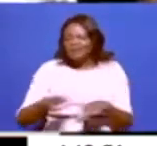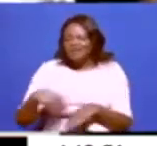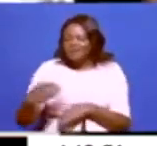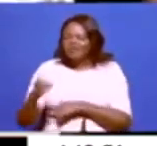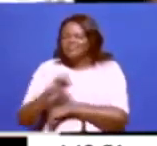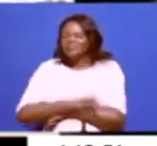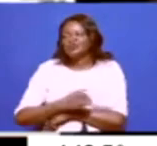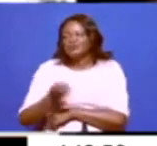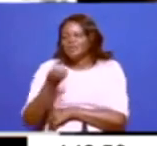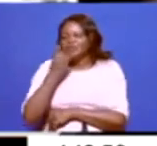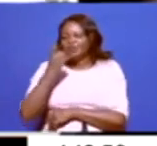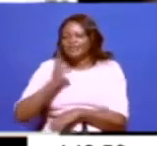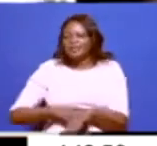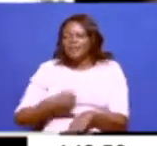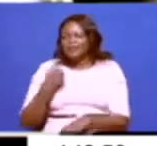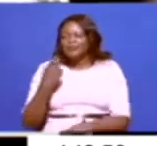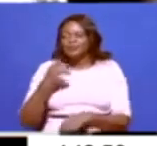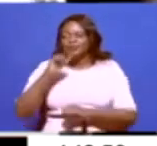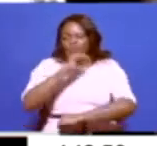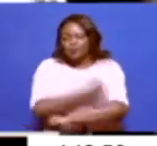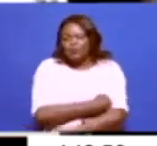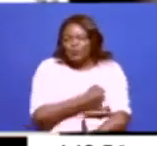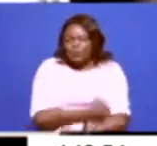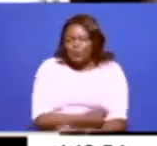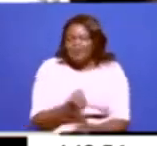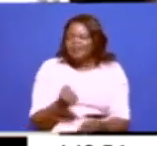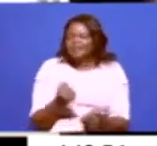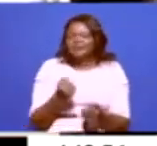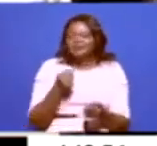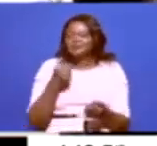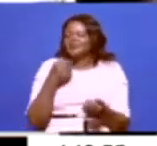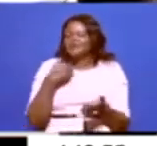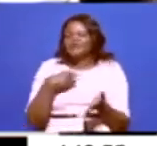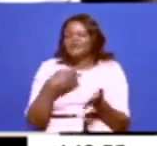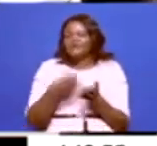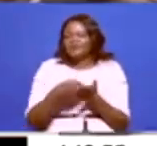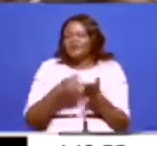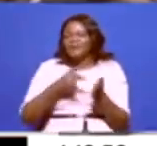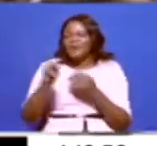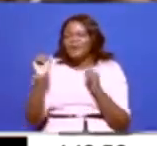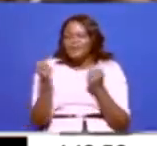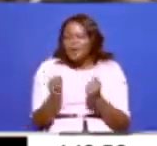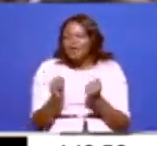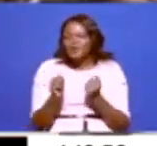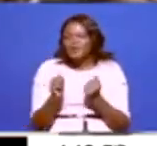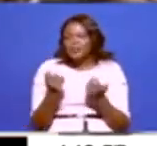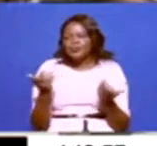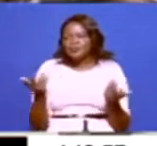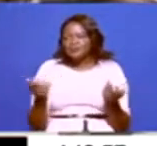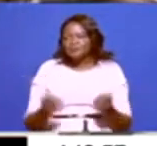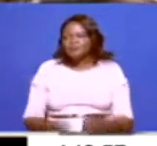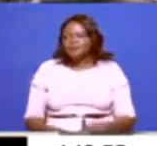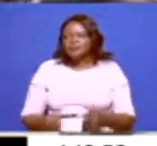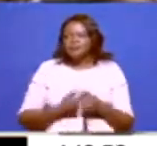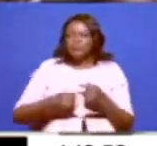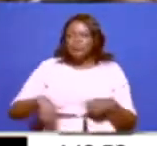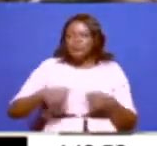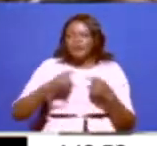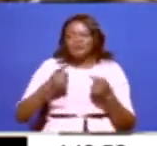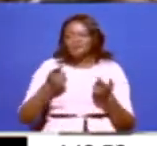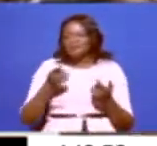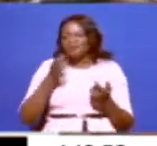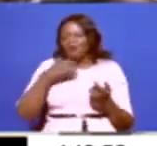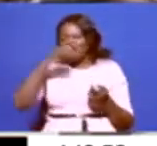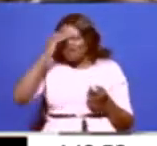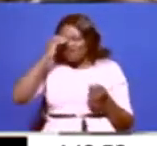moja, shule hatunadaiwa, hivi tushamaka shule zikifunguliwa. Na kuwa sisi mayatima katika ardhi zetu